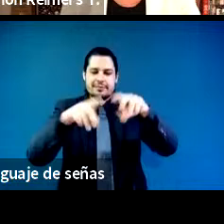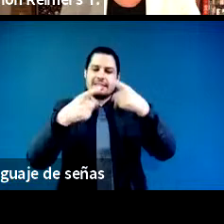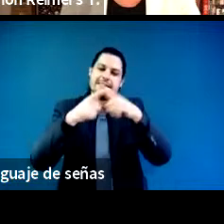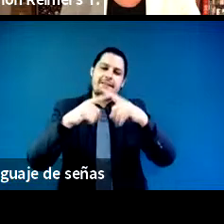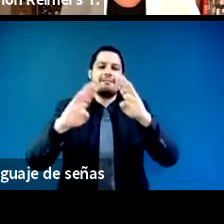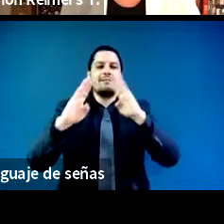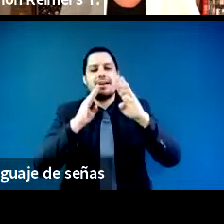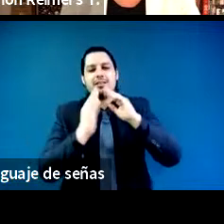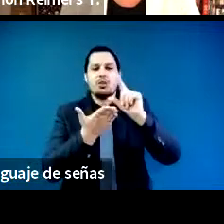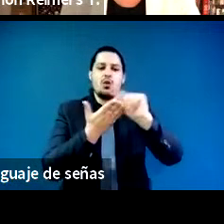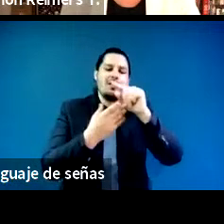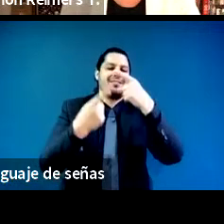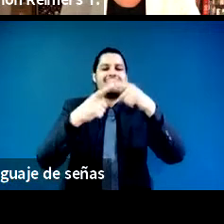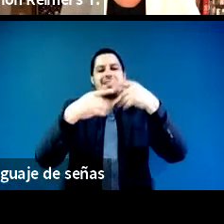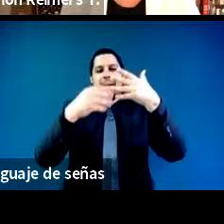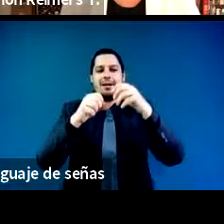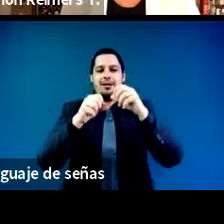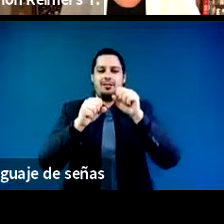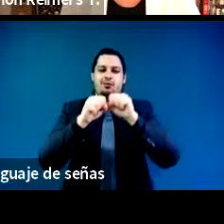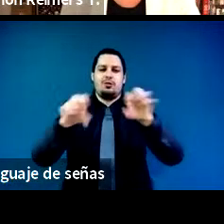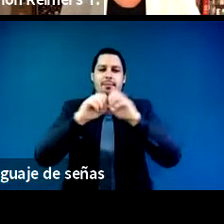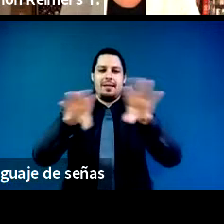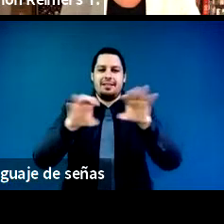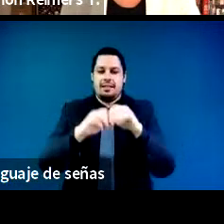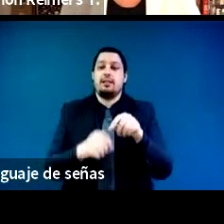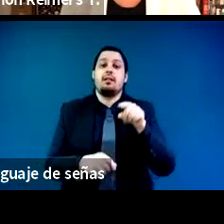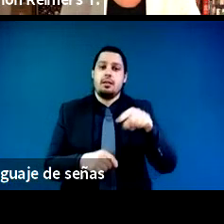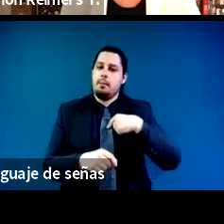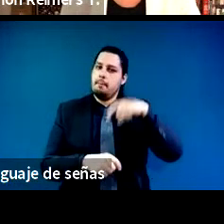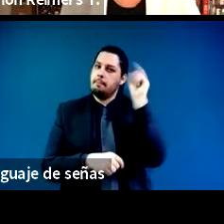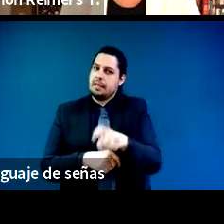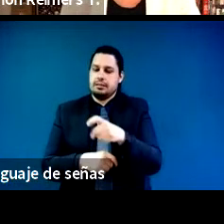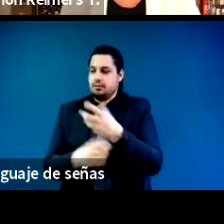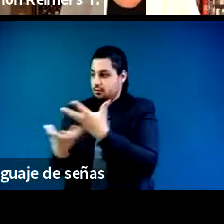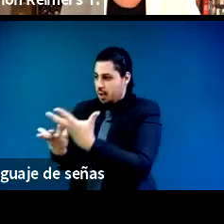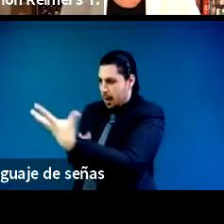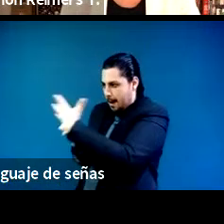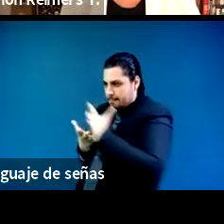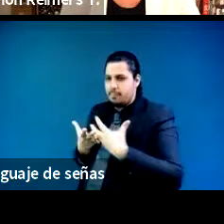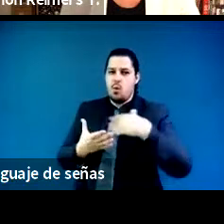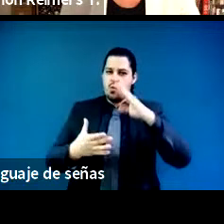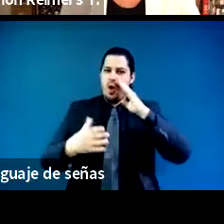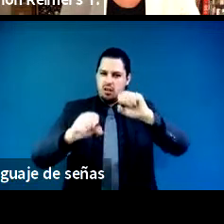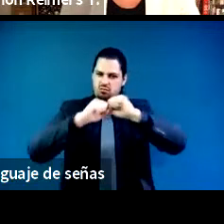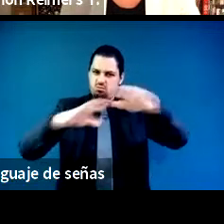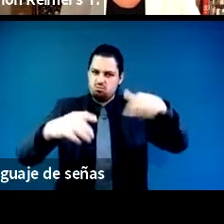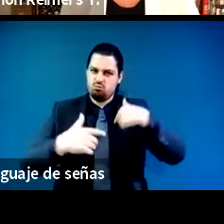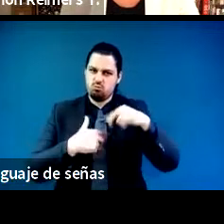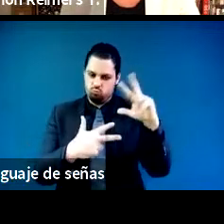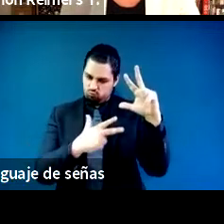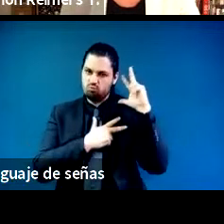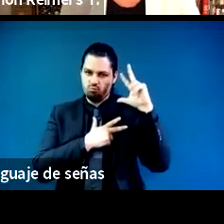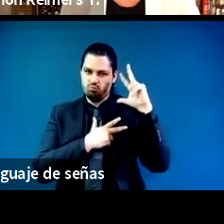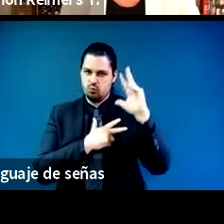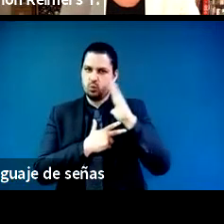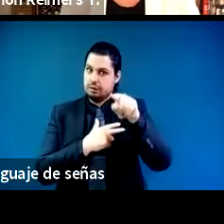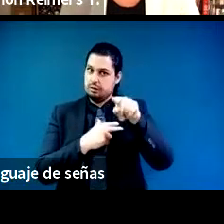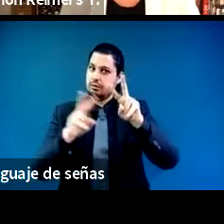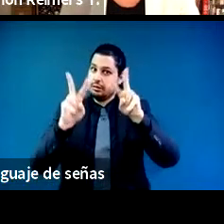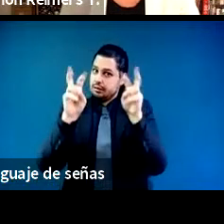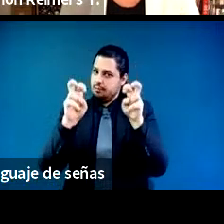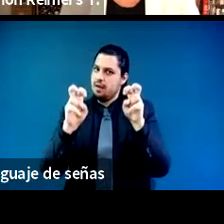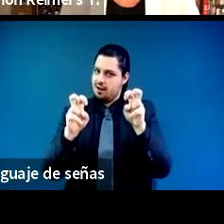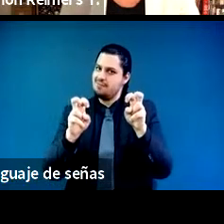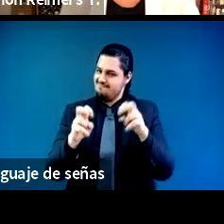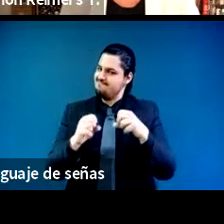doing. But I'm really grateful for all the valuable insights, especially the cross-sectional insights that we've had, in particular the points